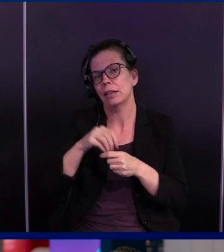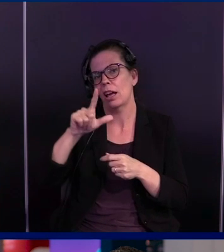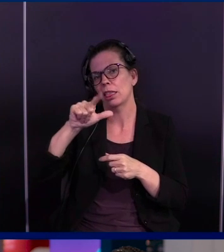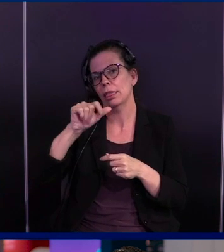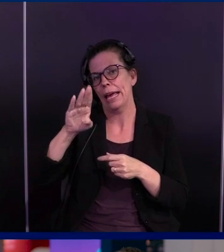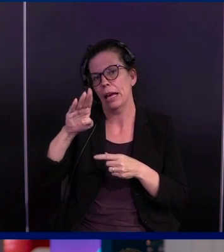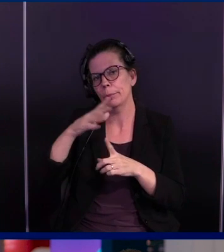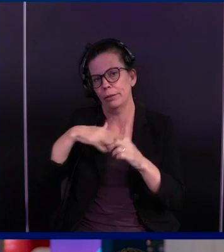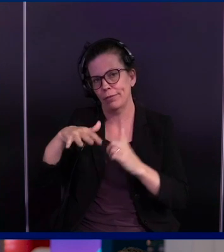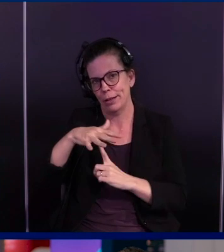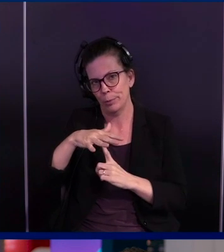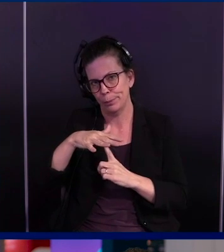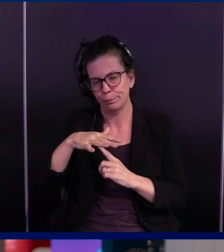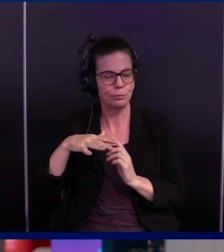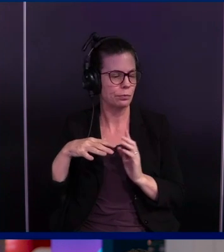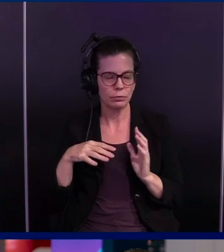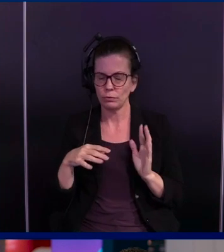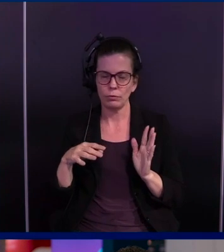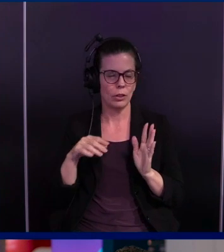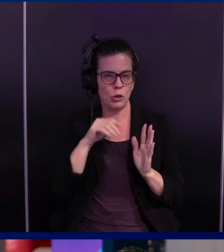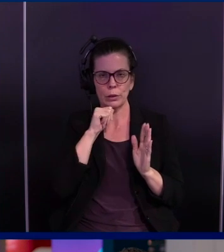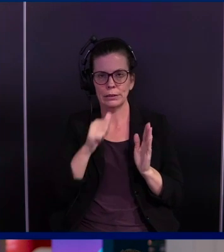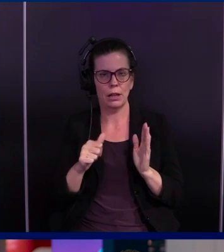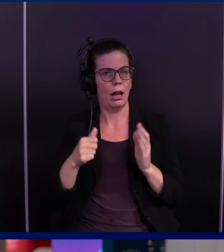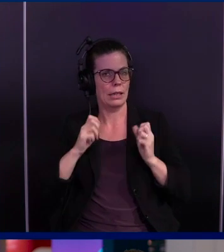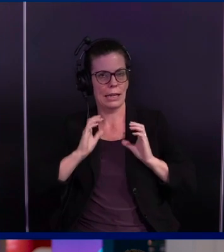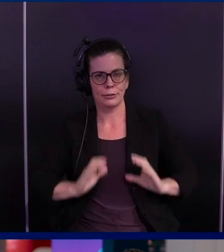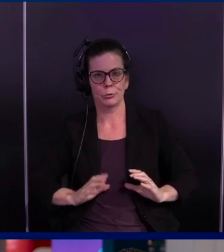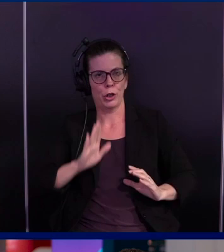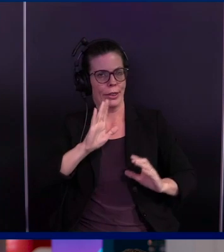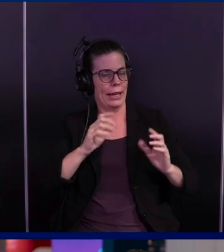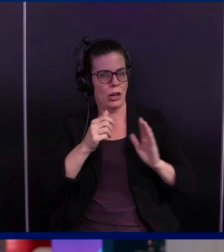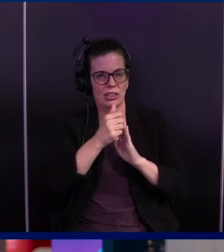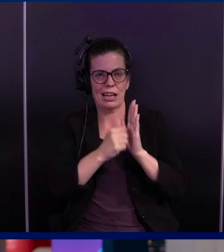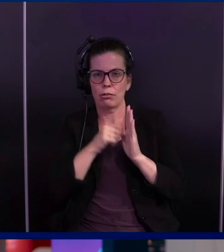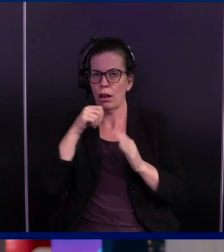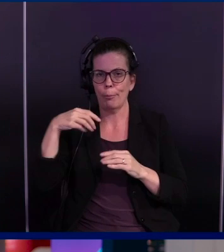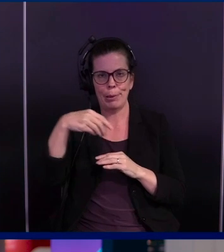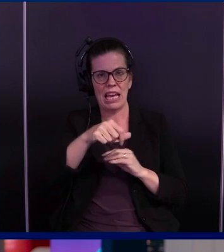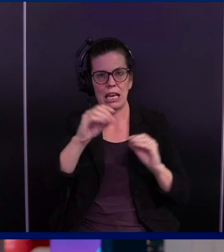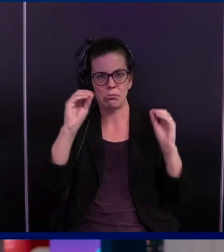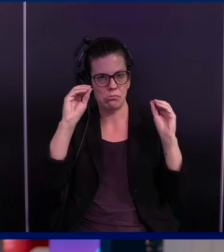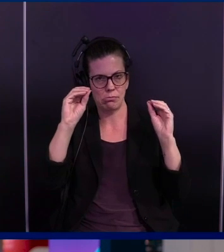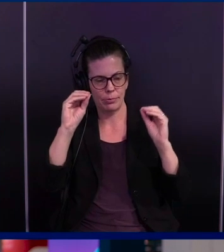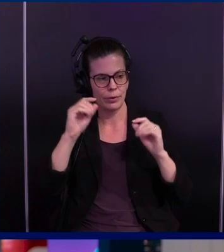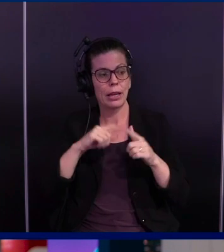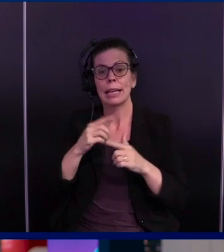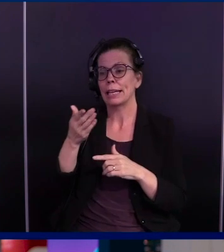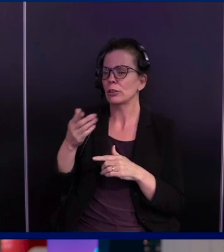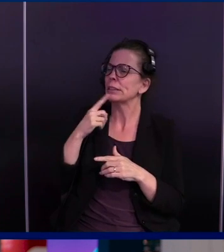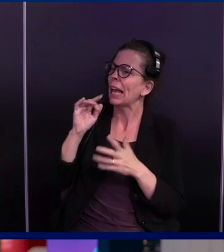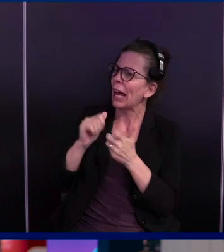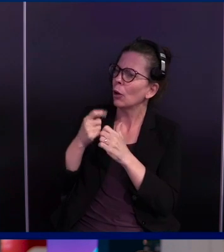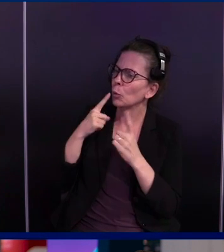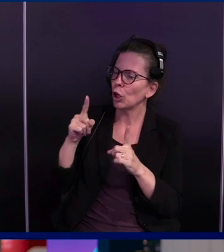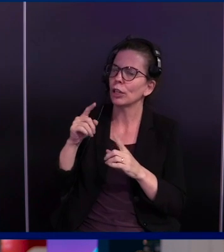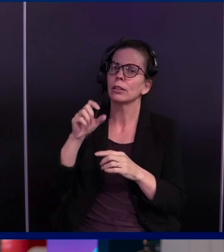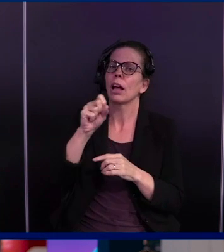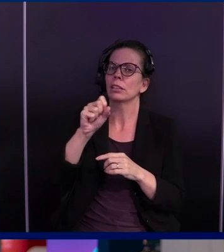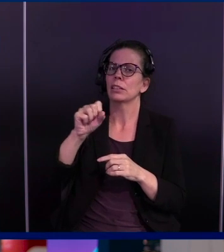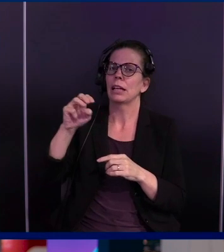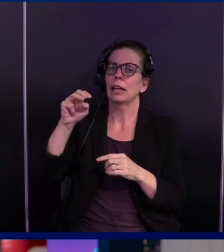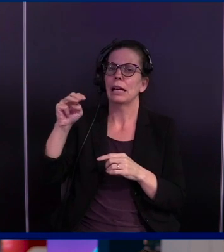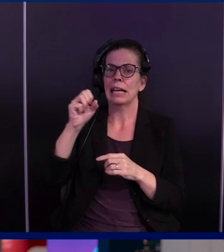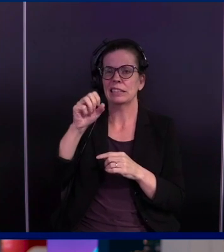environment. So it's not the customer's account. They don't have to pay for anything. And then here it says, how does it work? SSM automation doc.